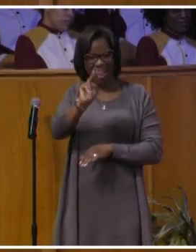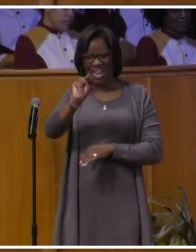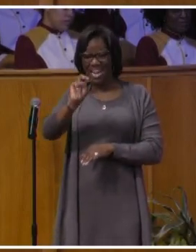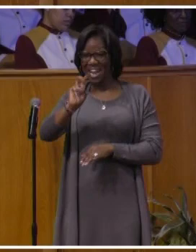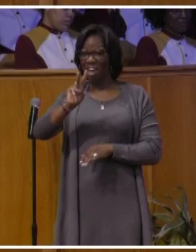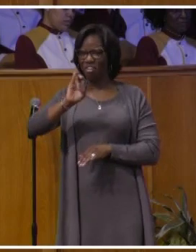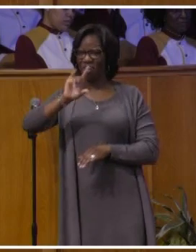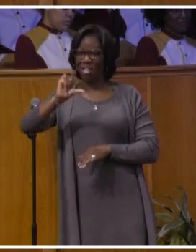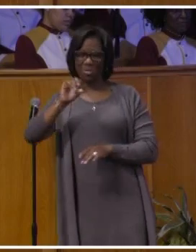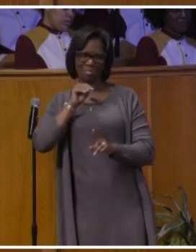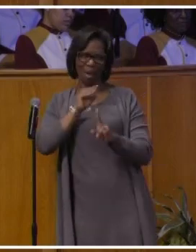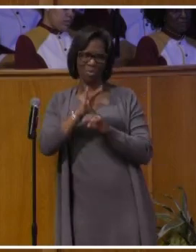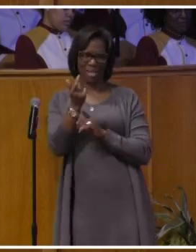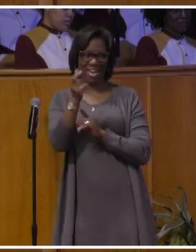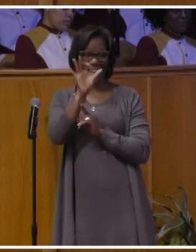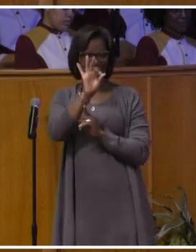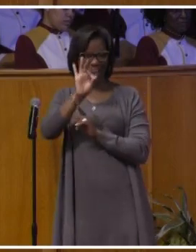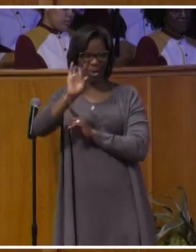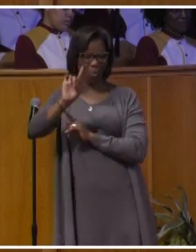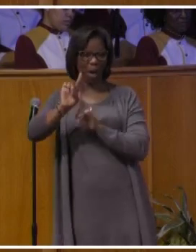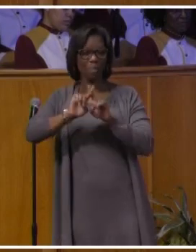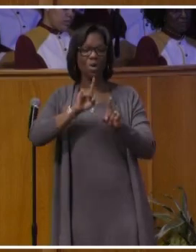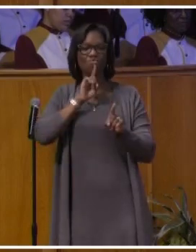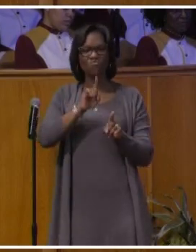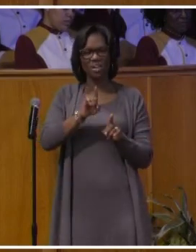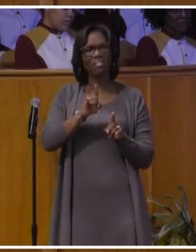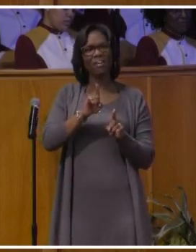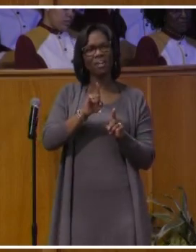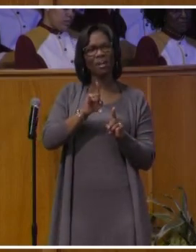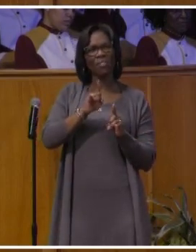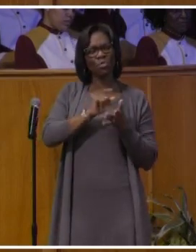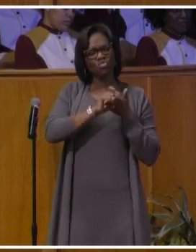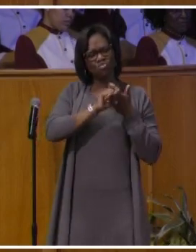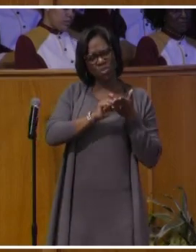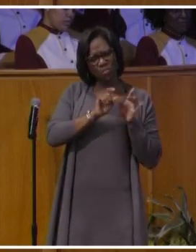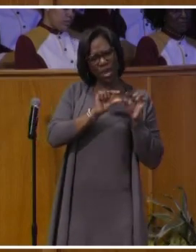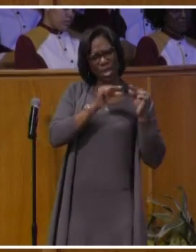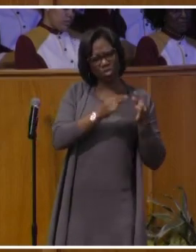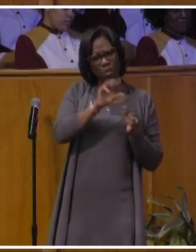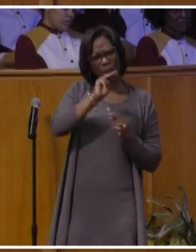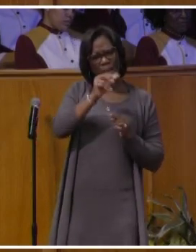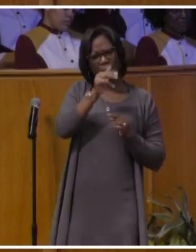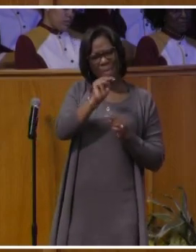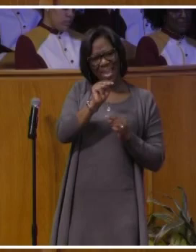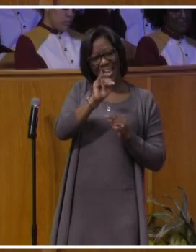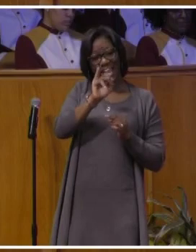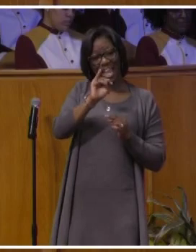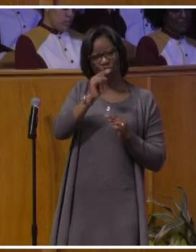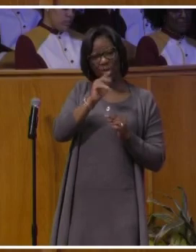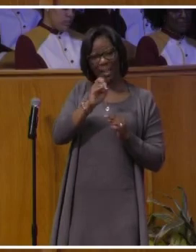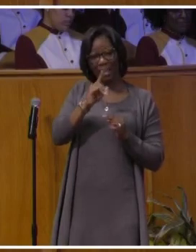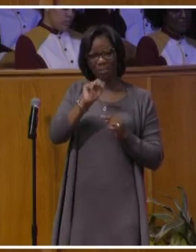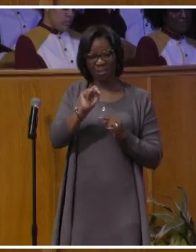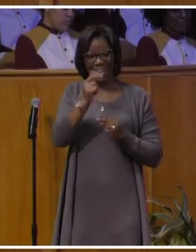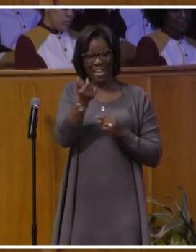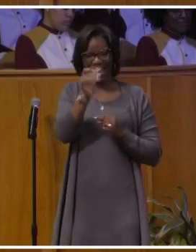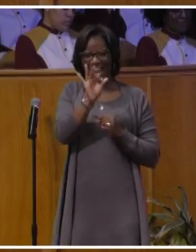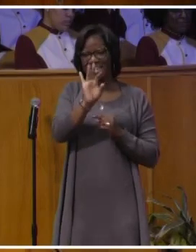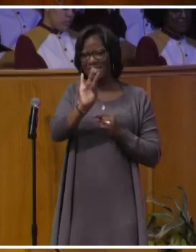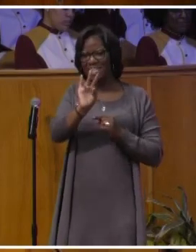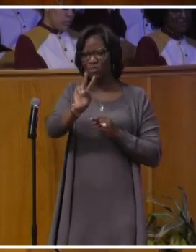in 1991, but it was originally released by a group called The Main Ingredient in 1972.